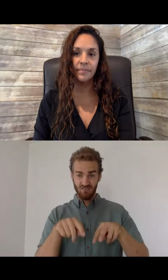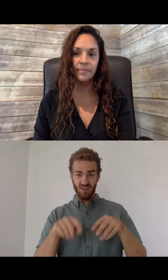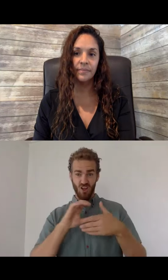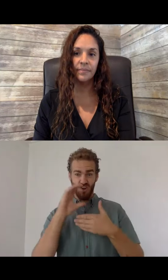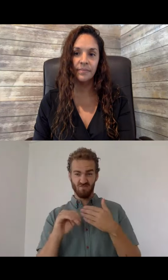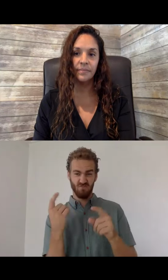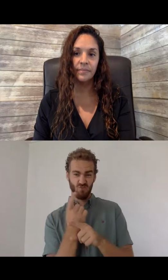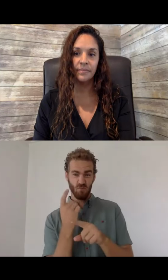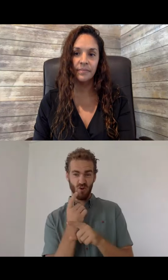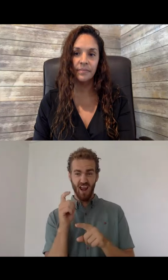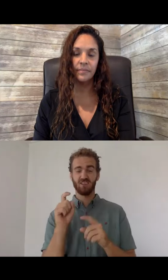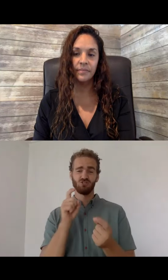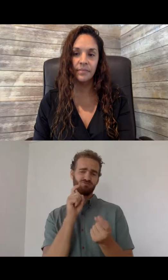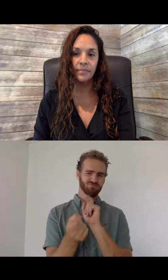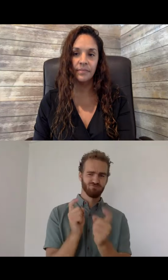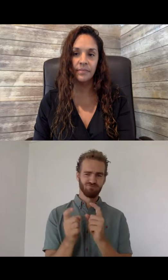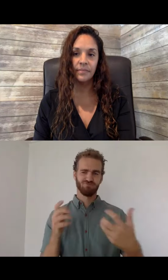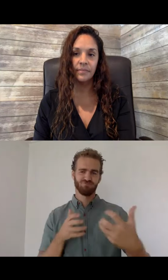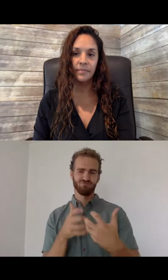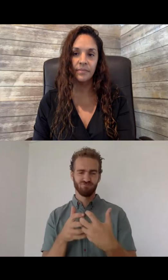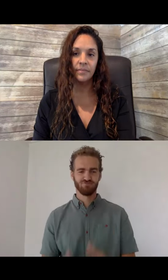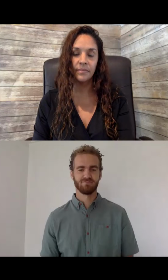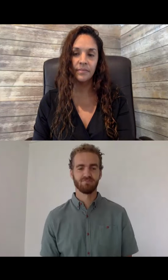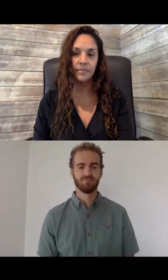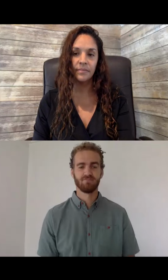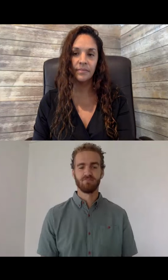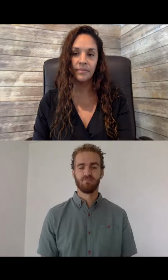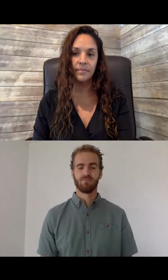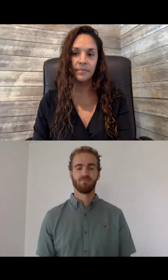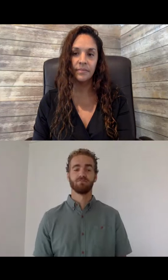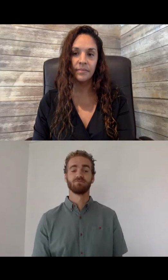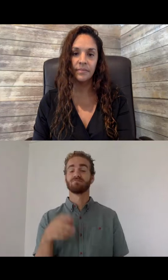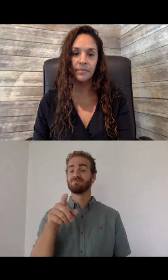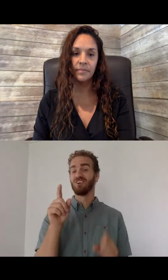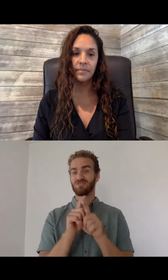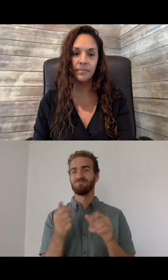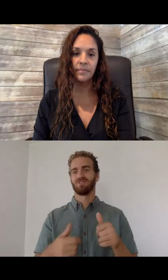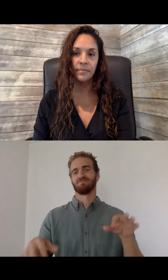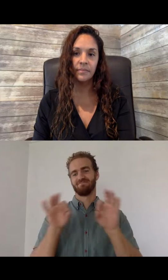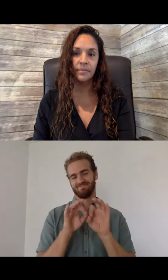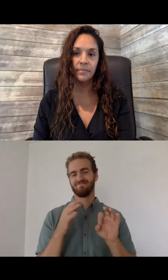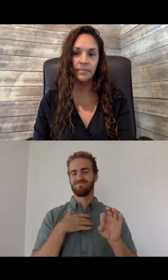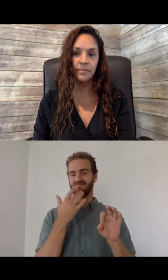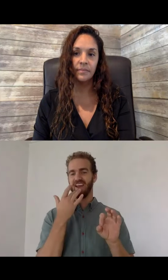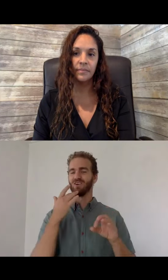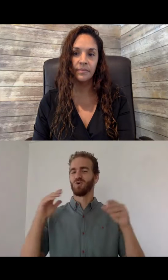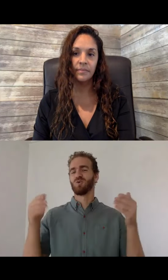color in the hands and the faces of individuals. We need to figure out if it's culturally appropriate and then make adjustments to fit.